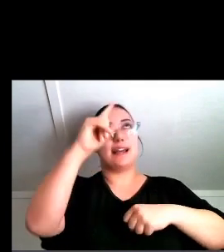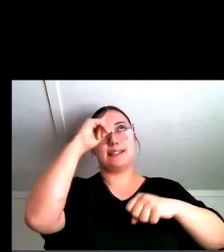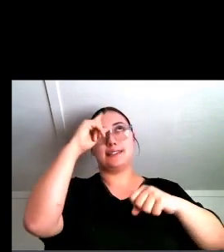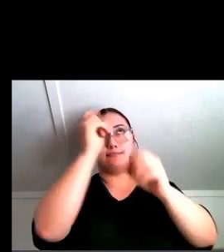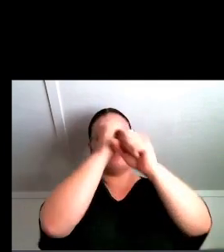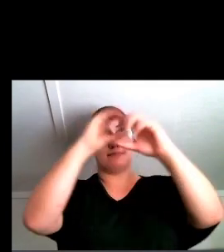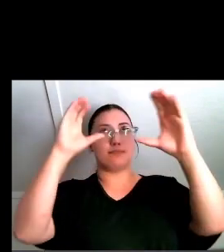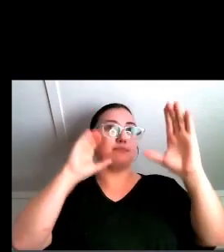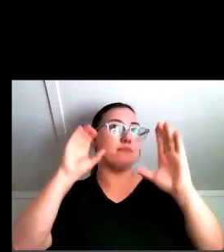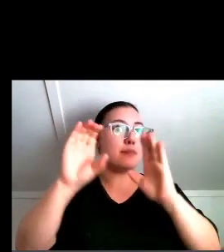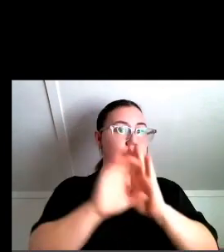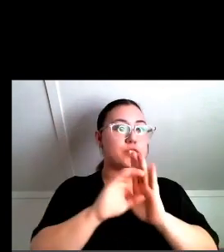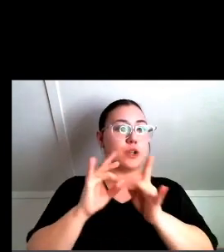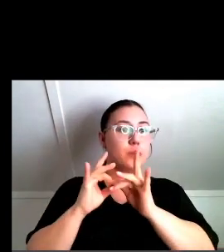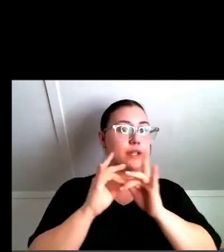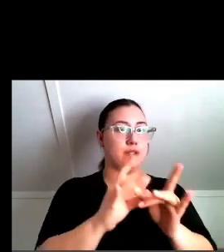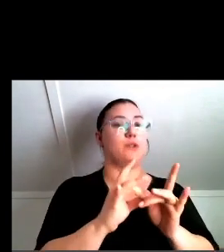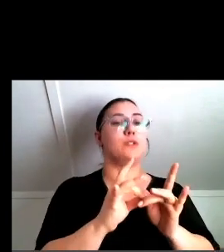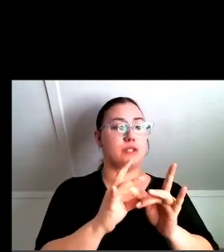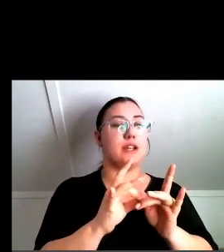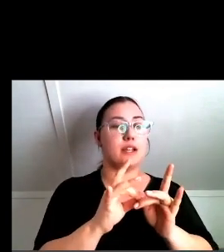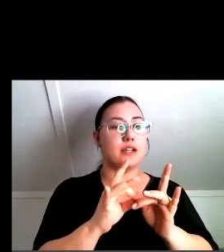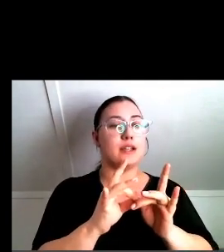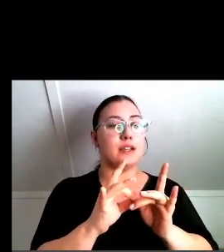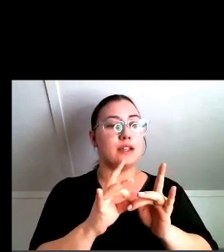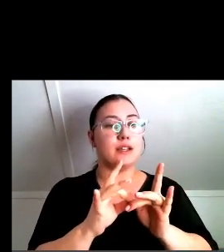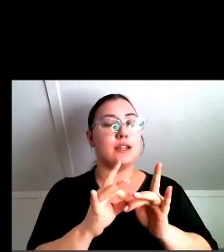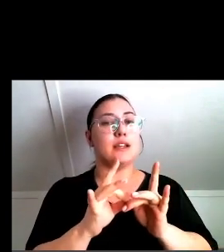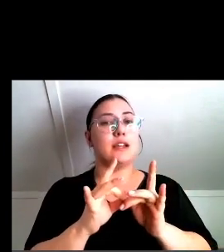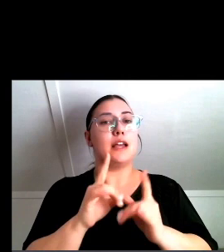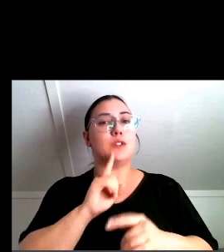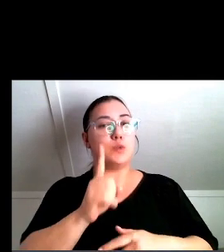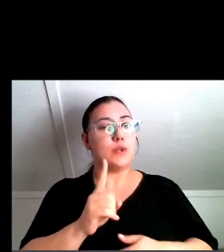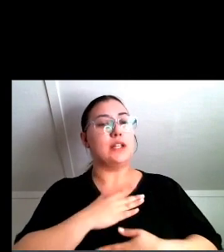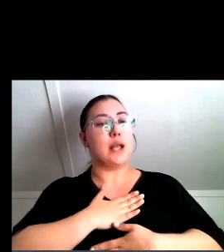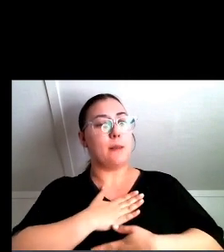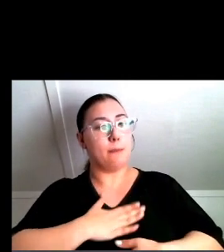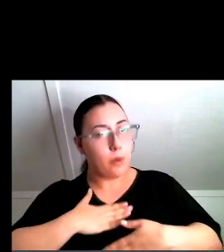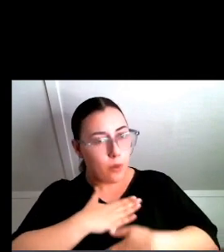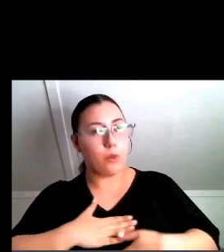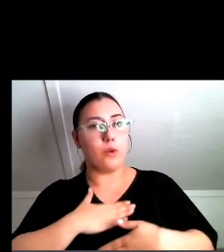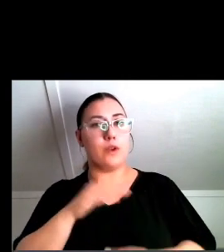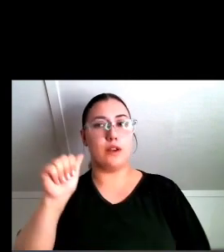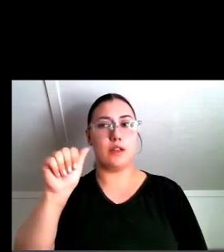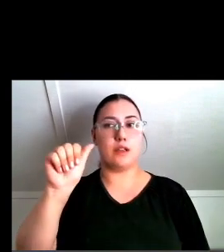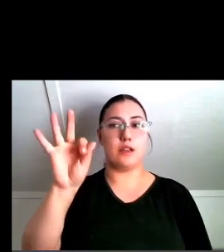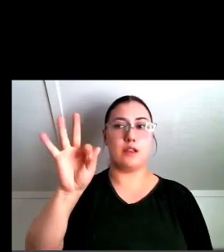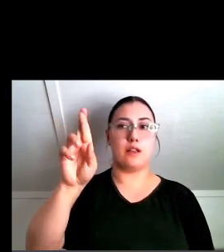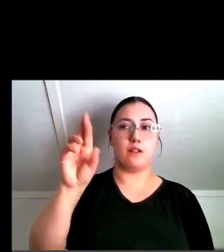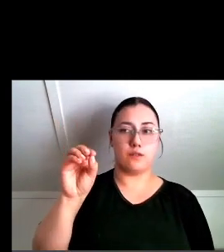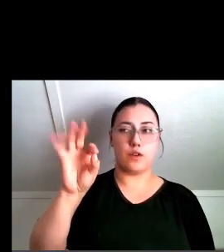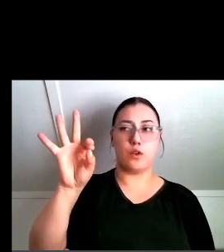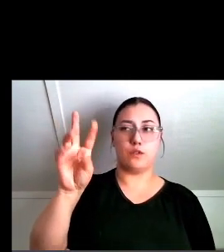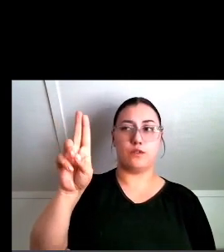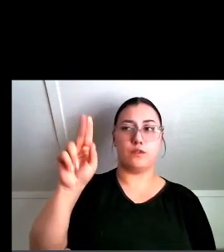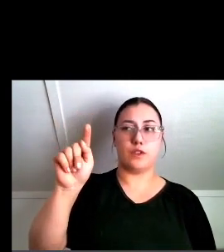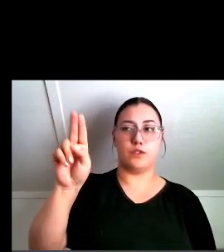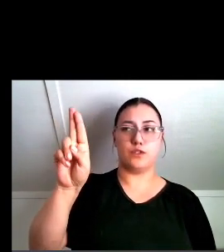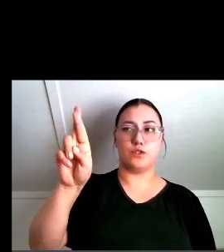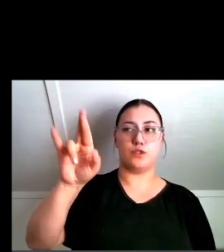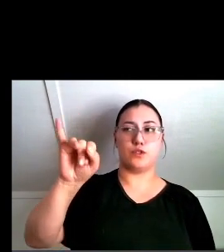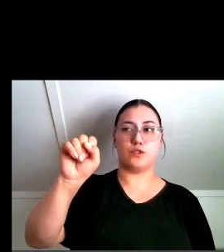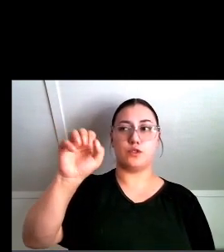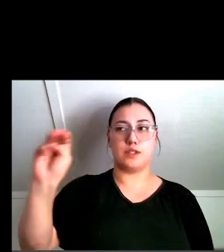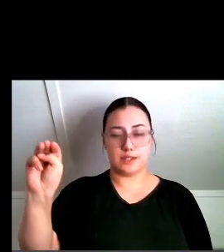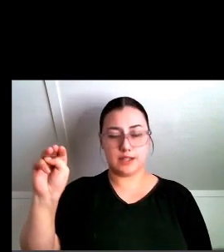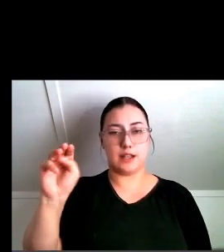the saying we associate with this image. It's very important in Afrofuturism, but I also think it's crucial to understanding the nature of the work that we do as scholars